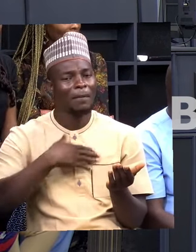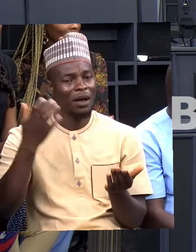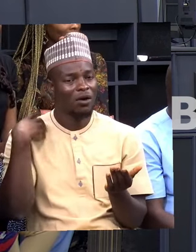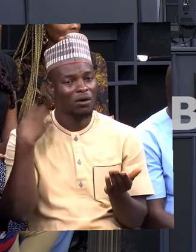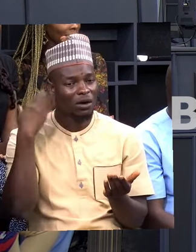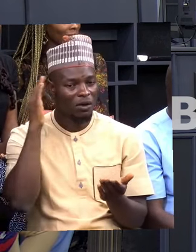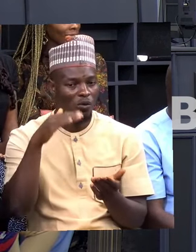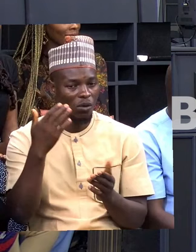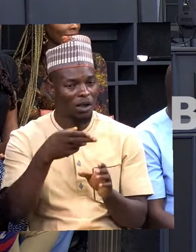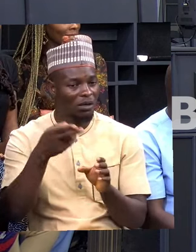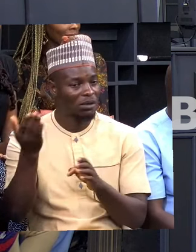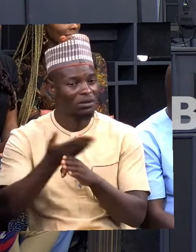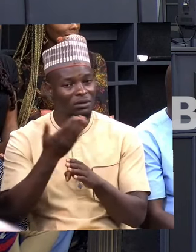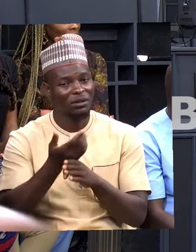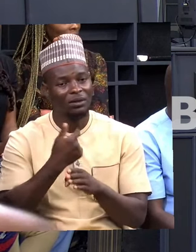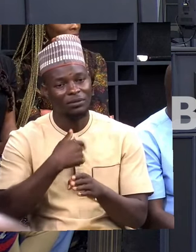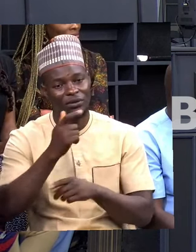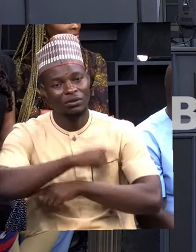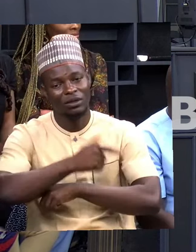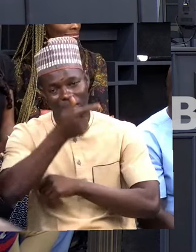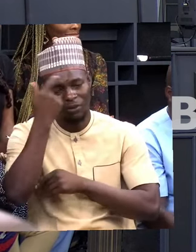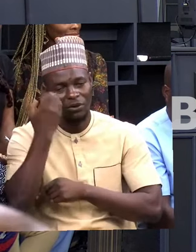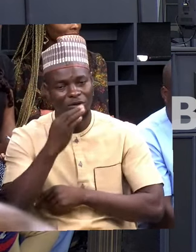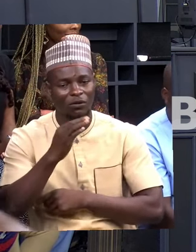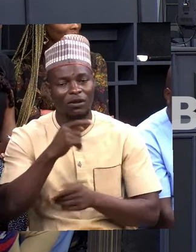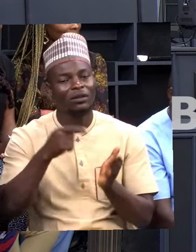today because of this my overlapping.